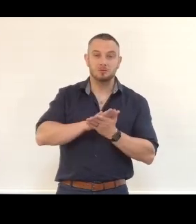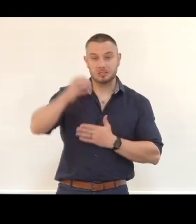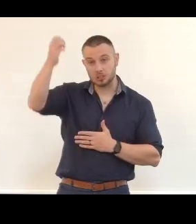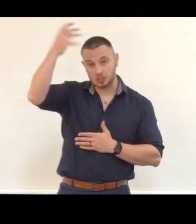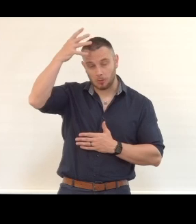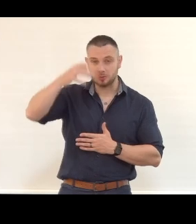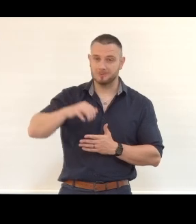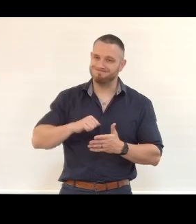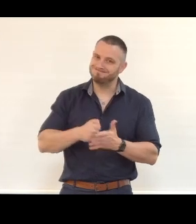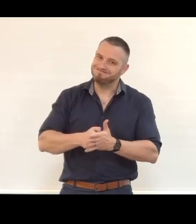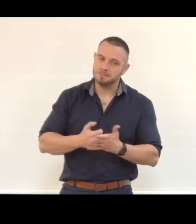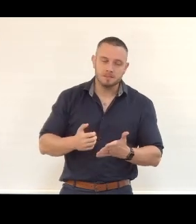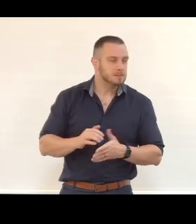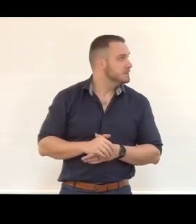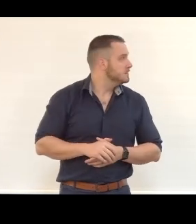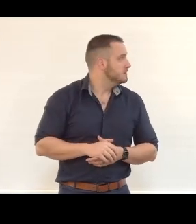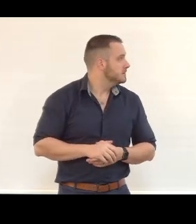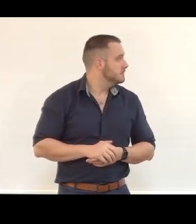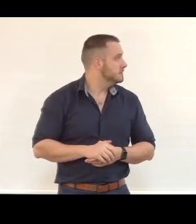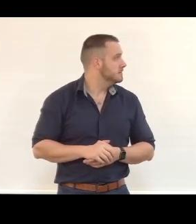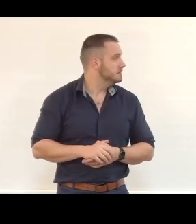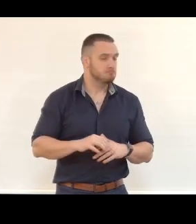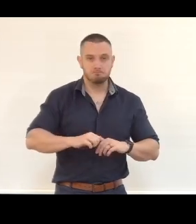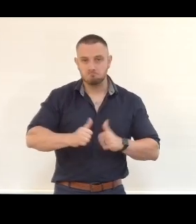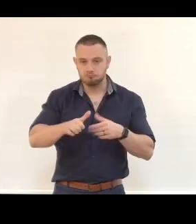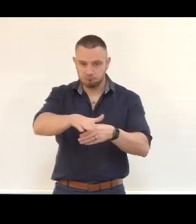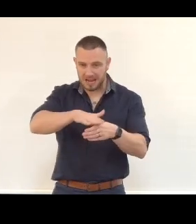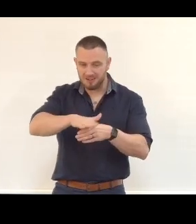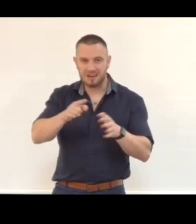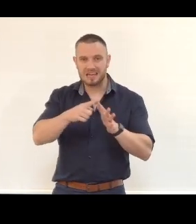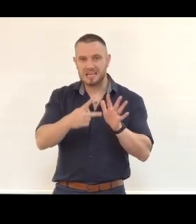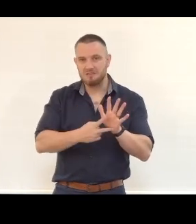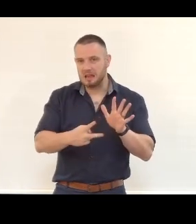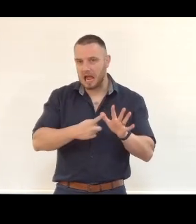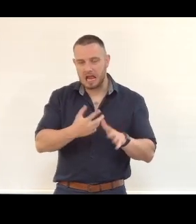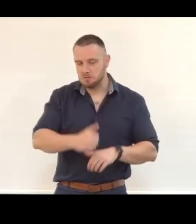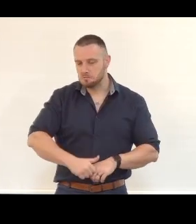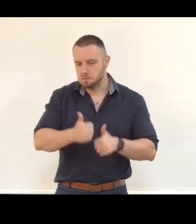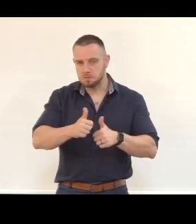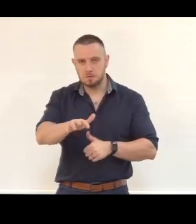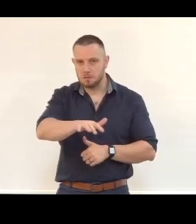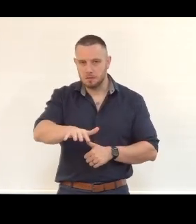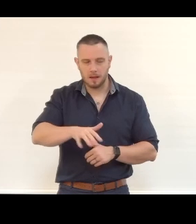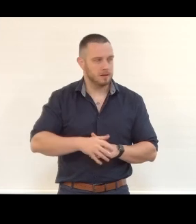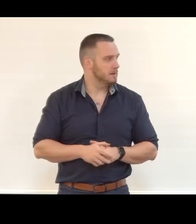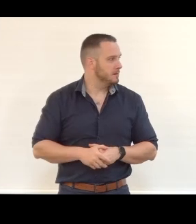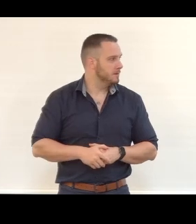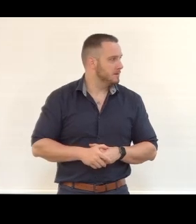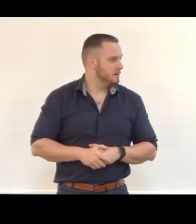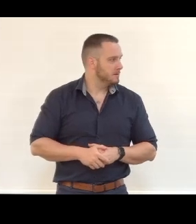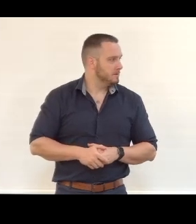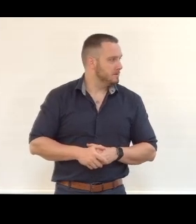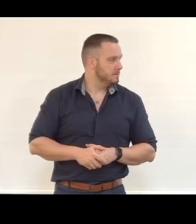very restricted, and it's an ideal location for extravehicular activity, EVAs. So it's a special diet. It